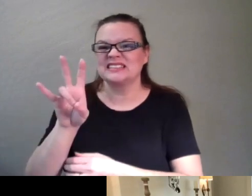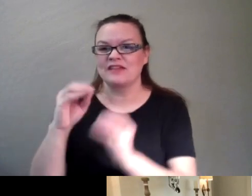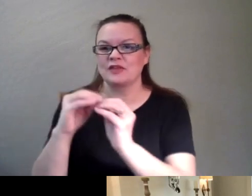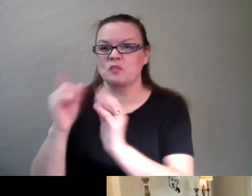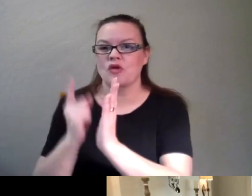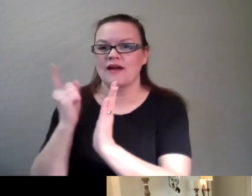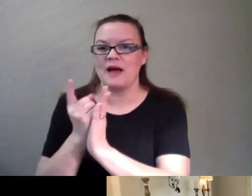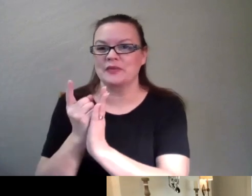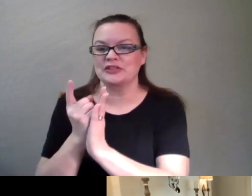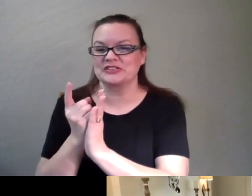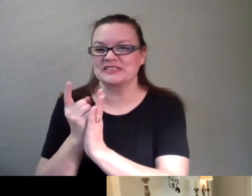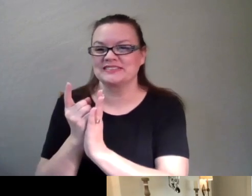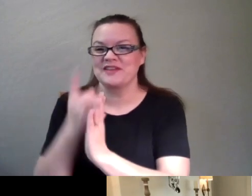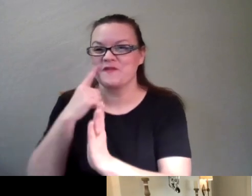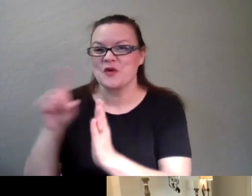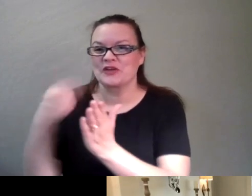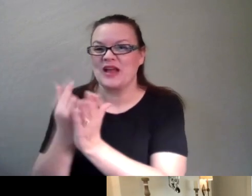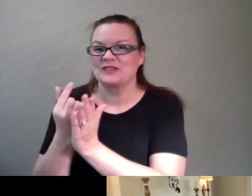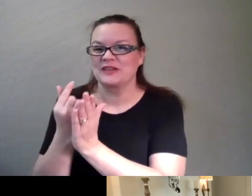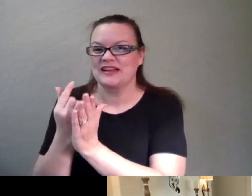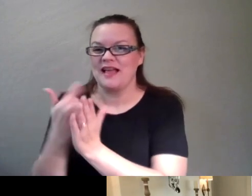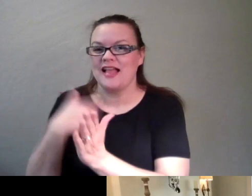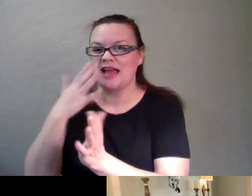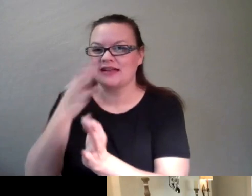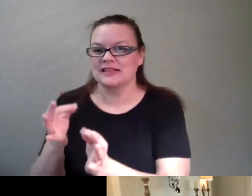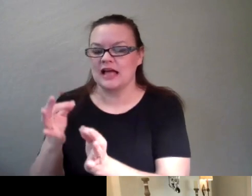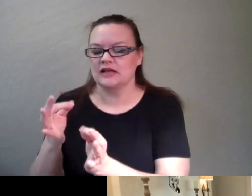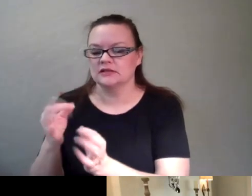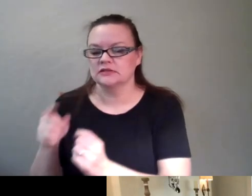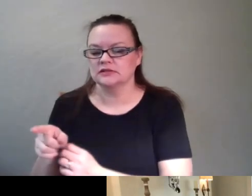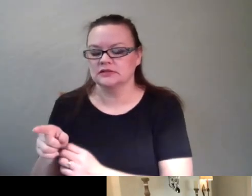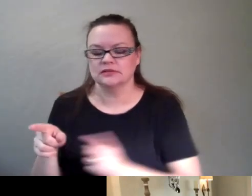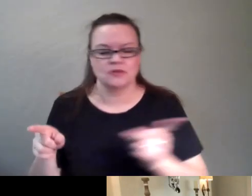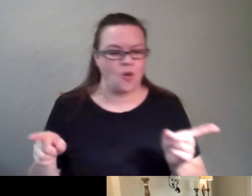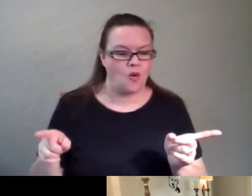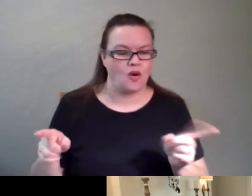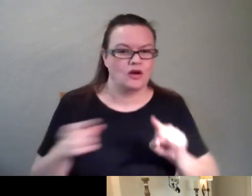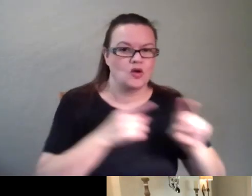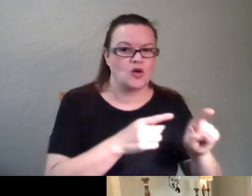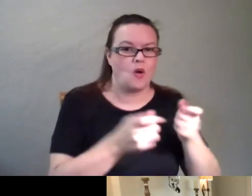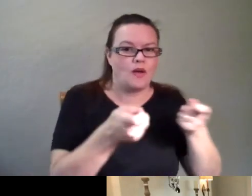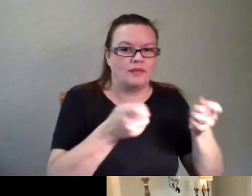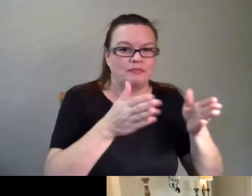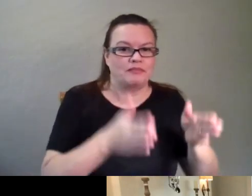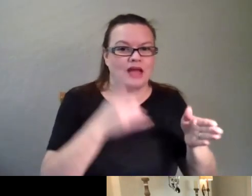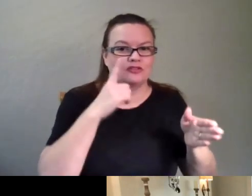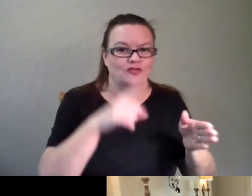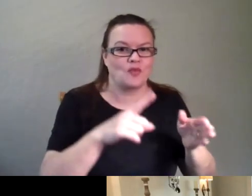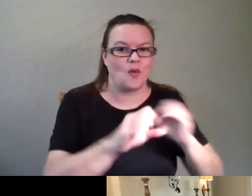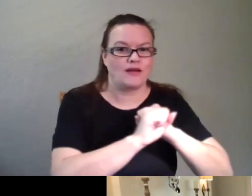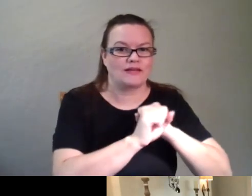at 21 years old. So it is a very open profession. They're always looking for people to